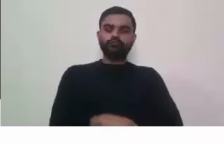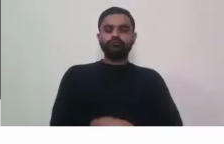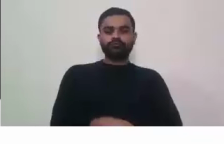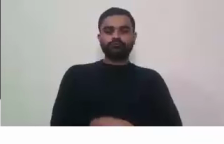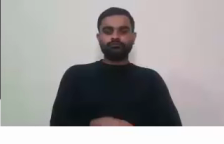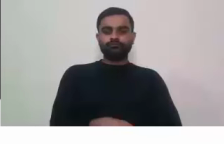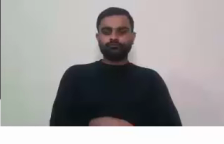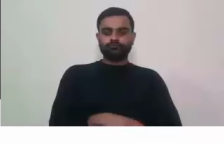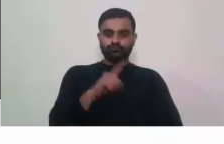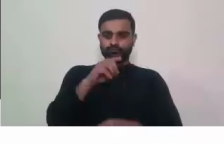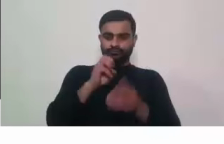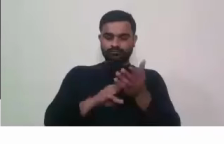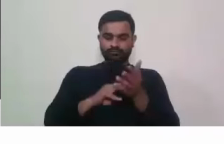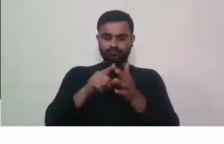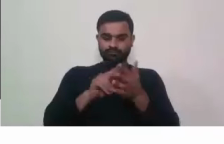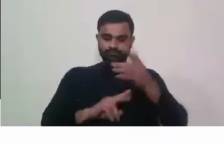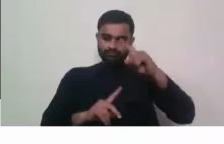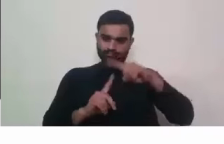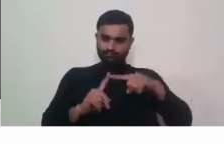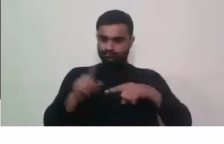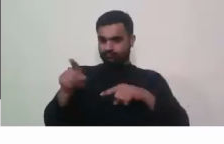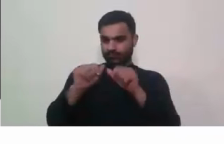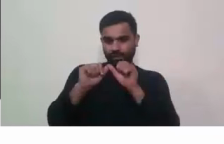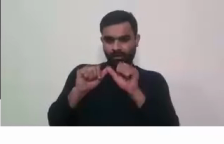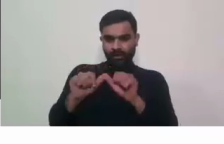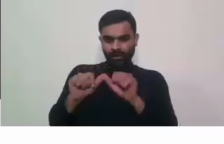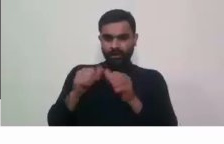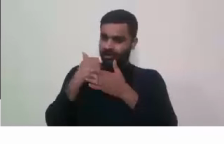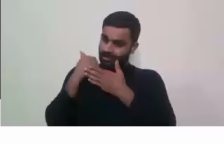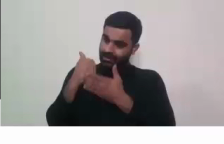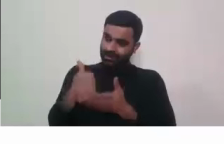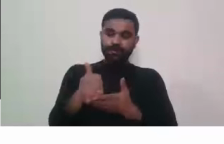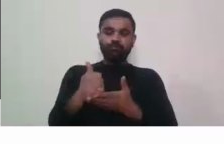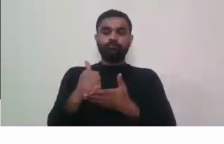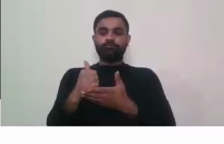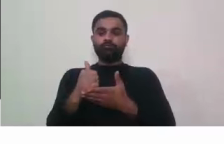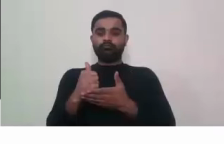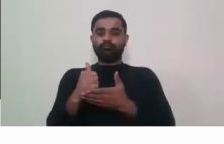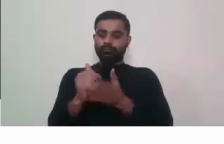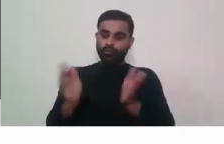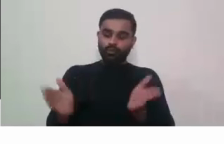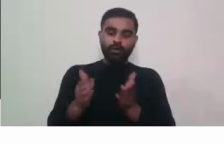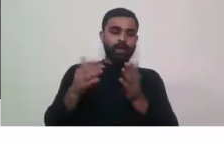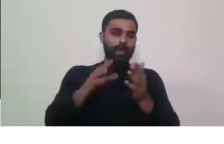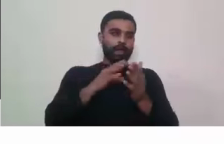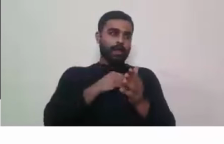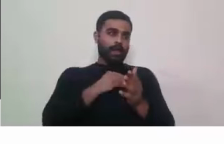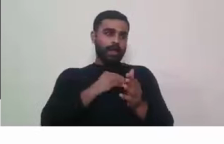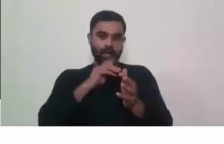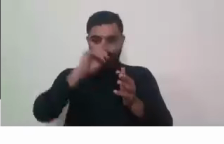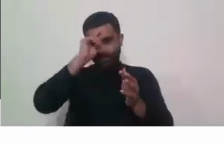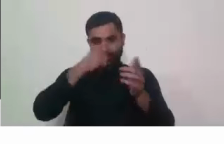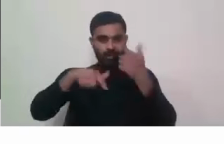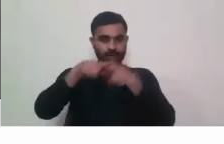Yeah, one comment And here, the answer probably, it helps to fade away their fear about English